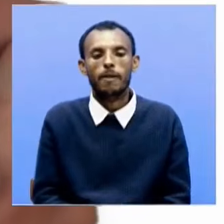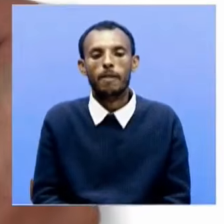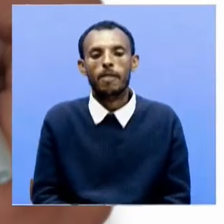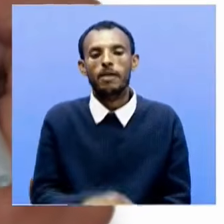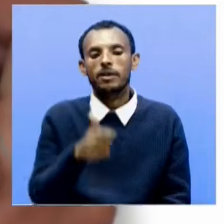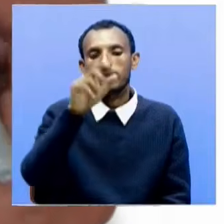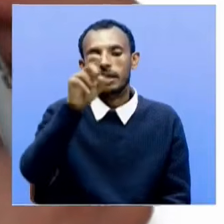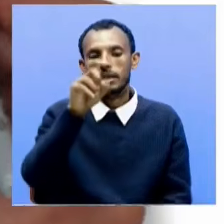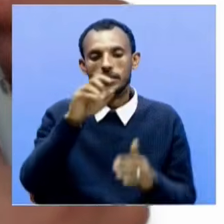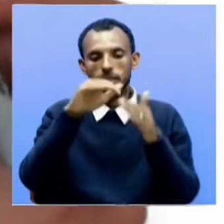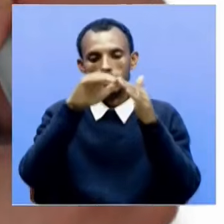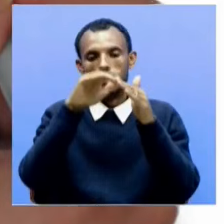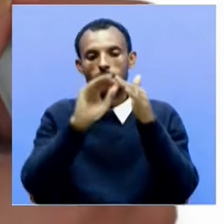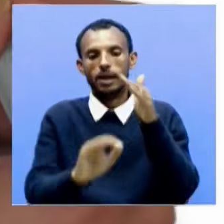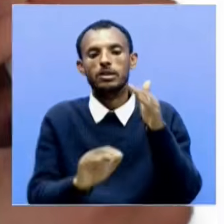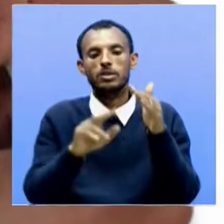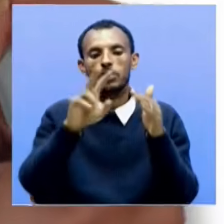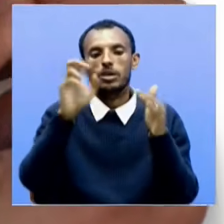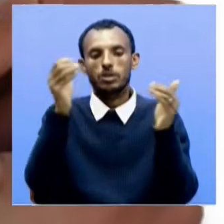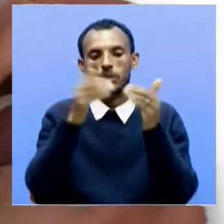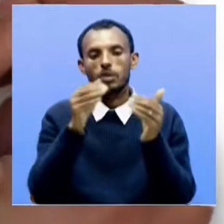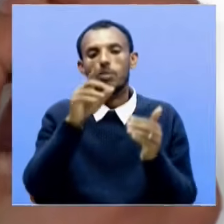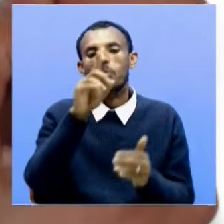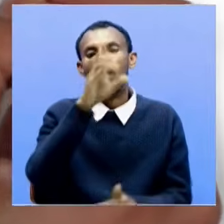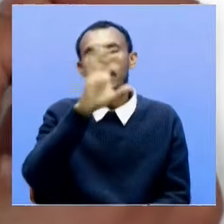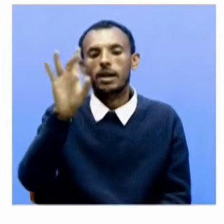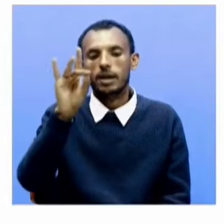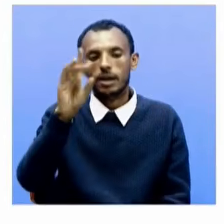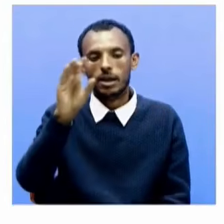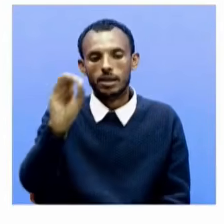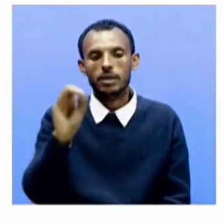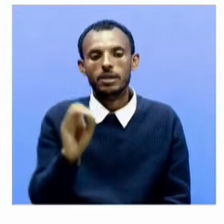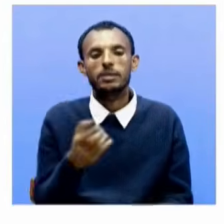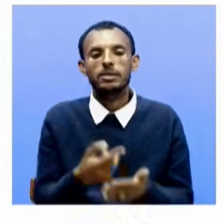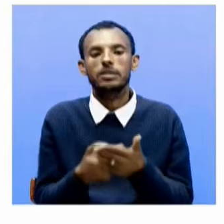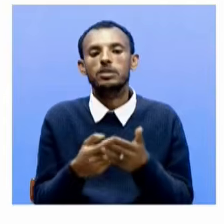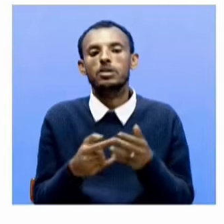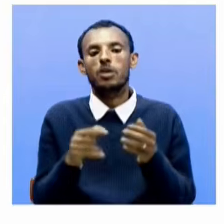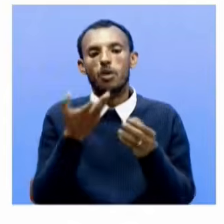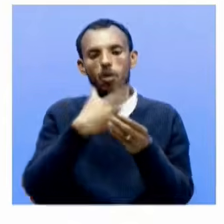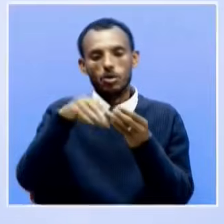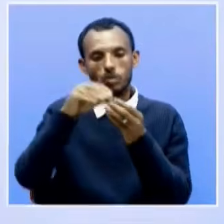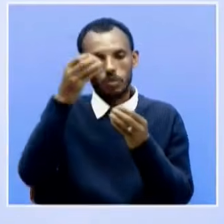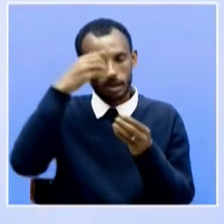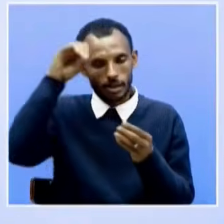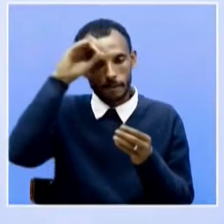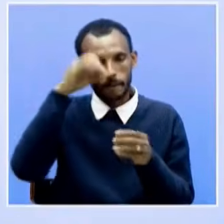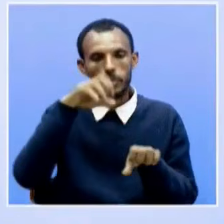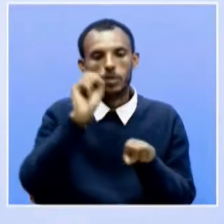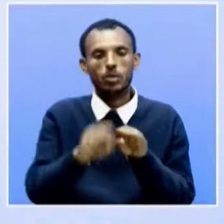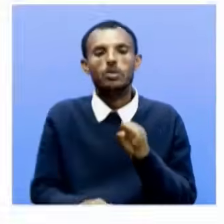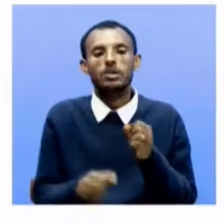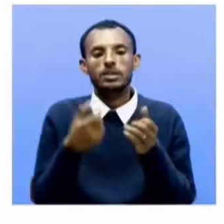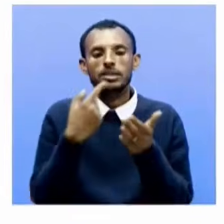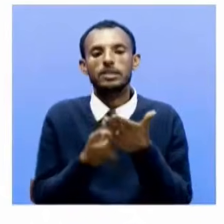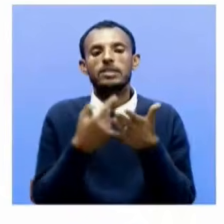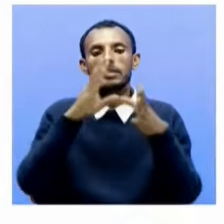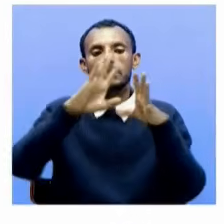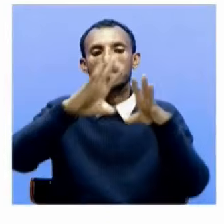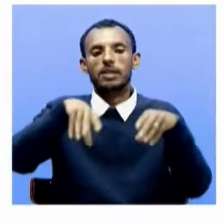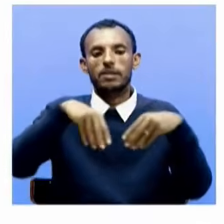to 180 degree. Okay, these are also degrees, right? So this gives